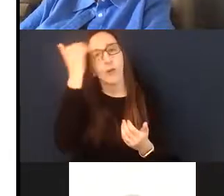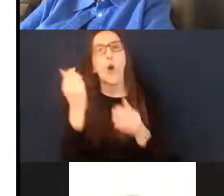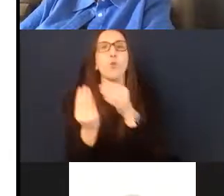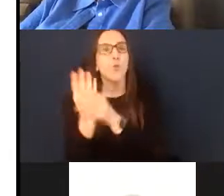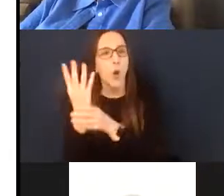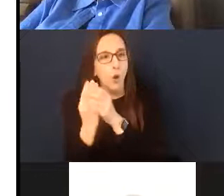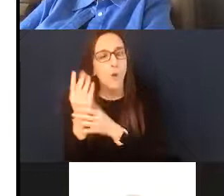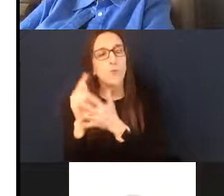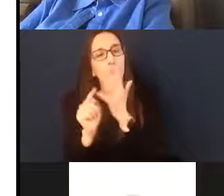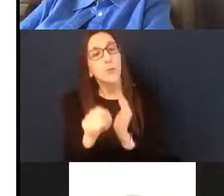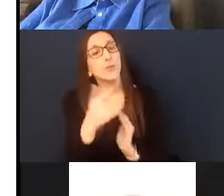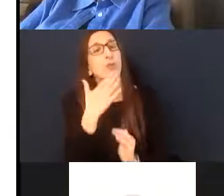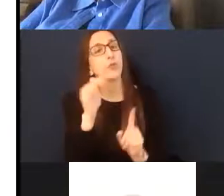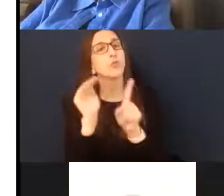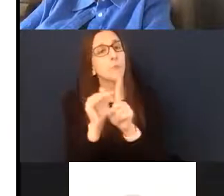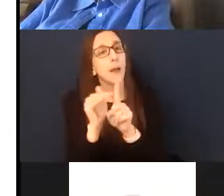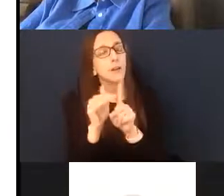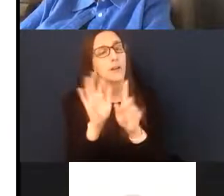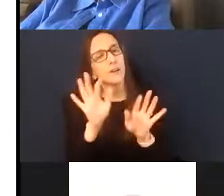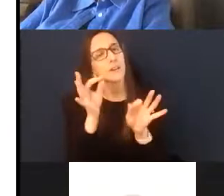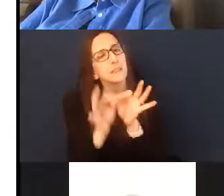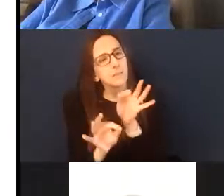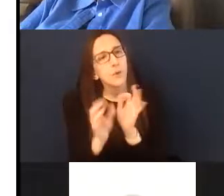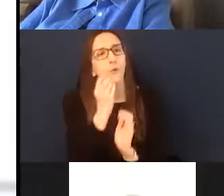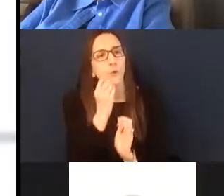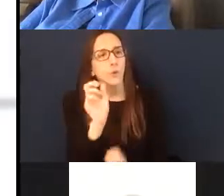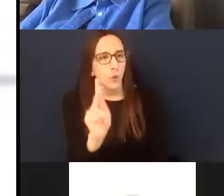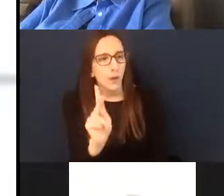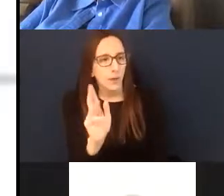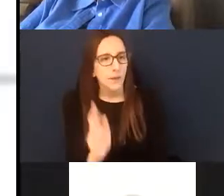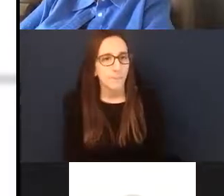a reminder of all of that.